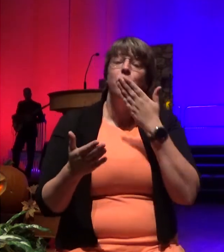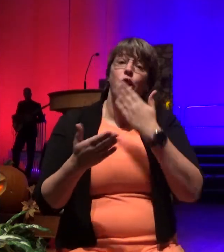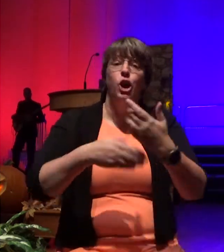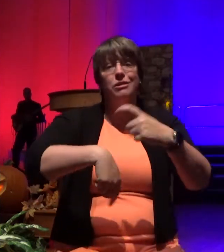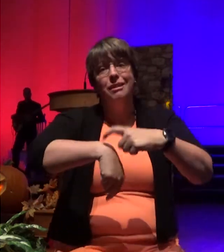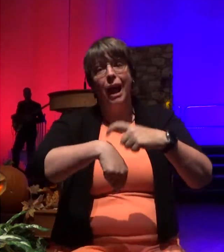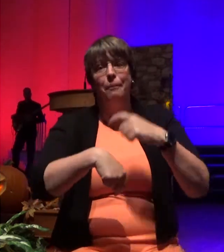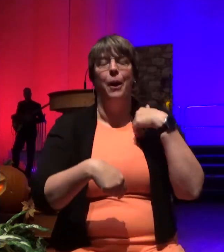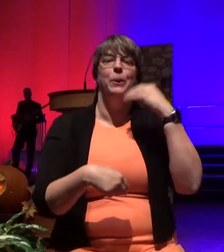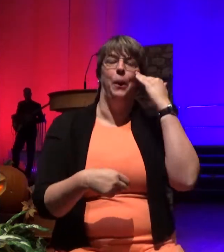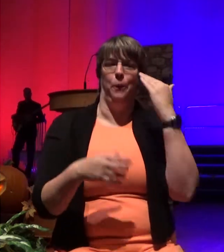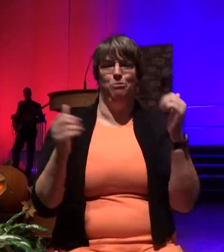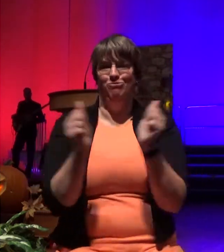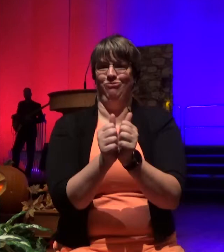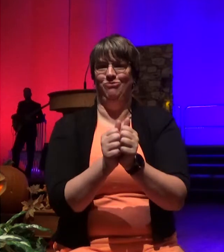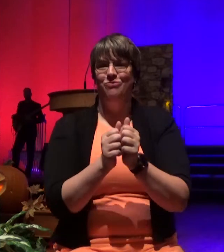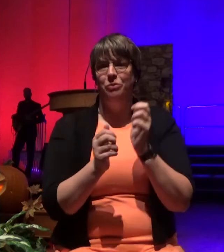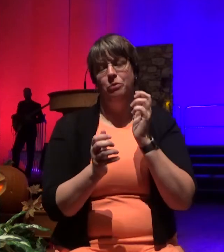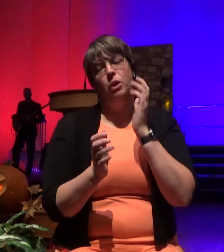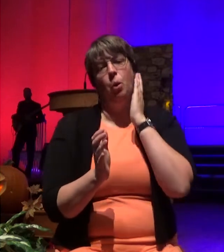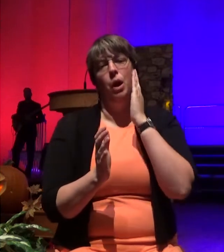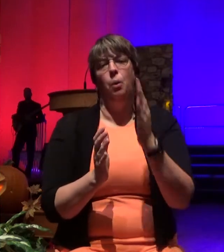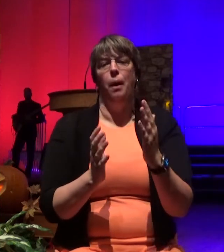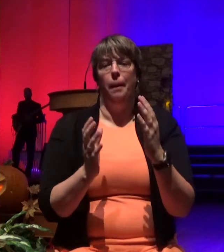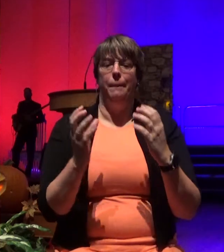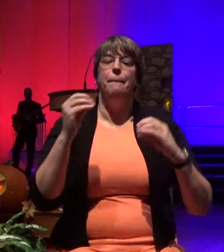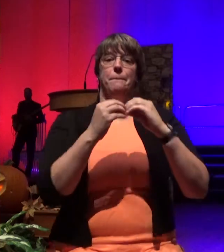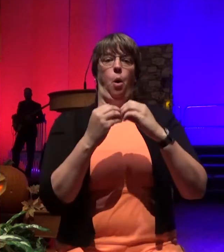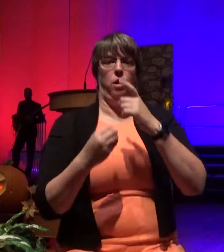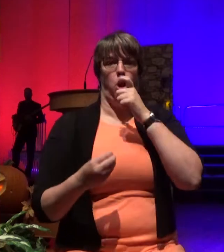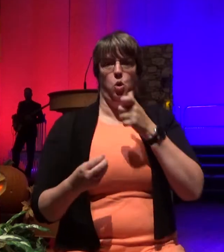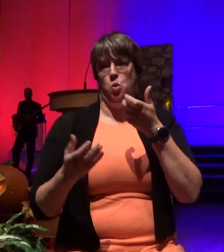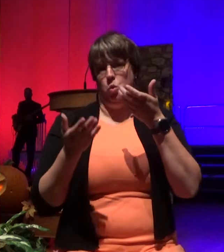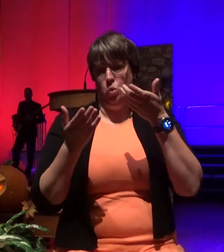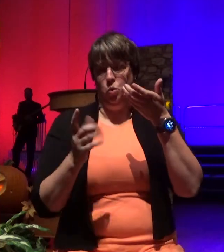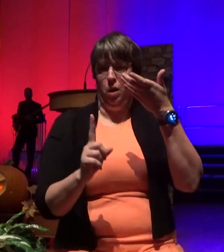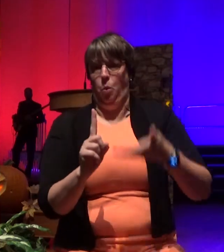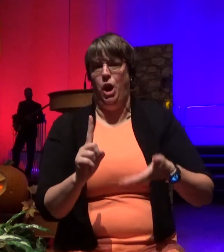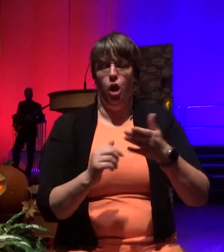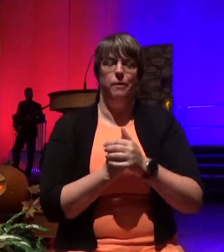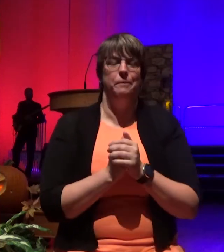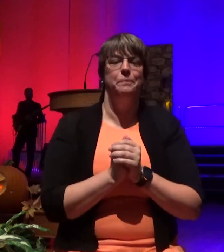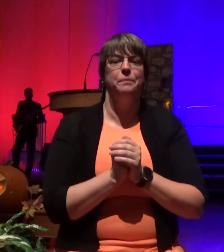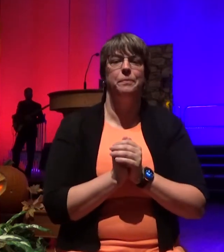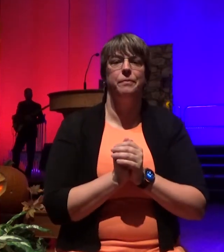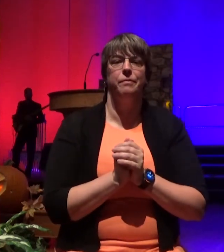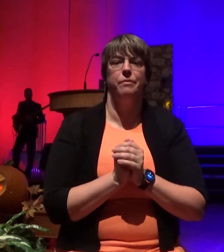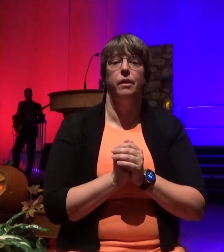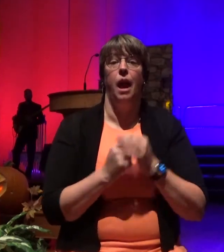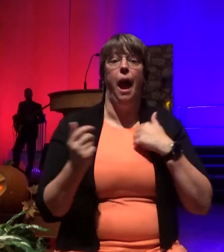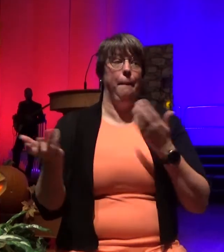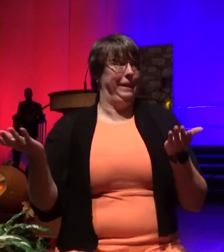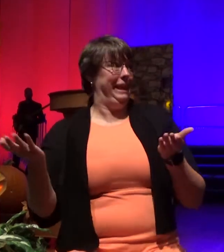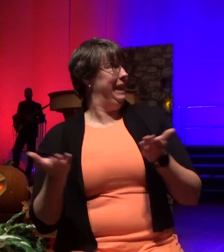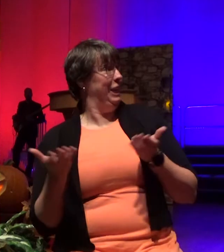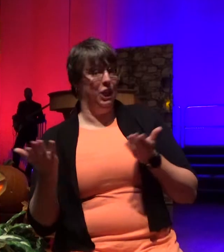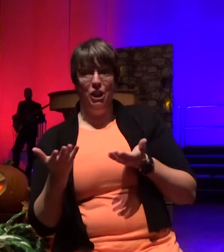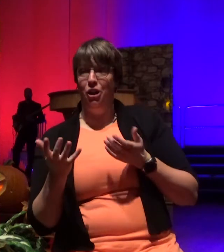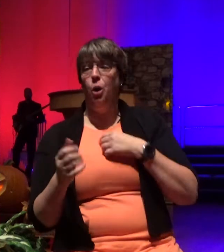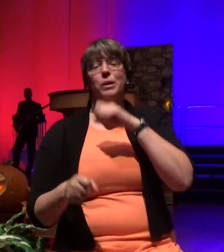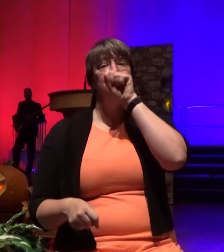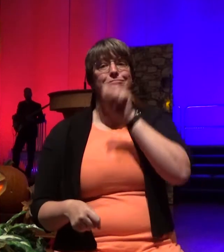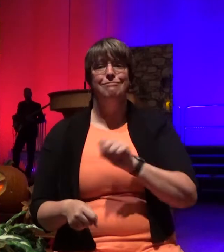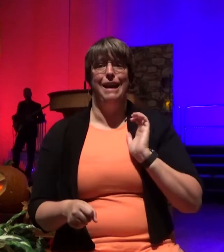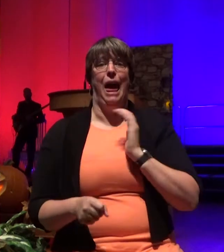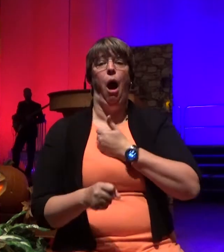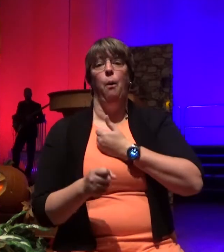will become more who we are meant to be. See you November 4th. Up here in the crow's nest with my friends Nathan and Rama. Love our production department. If